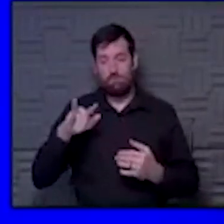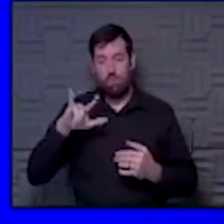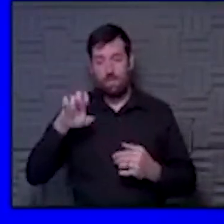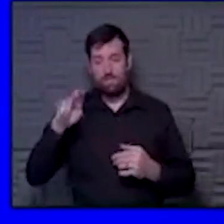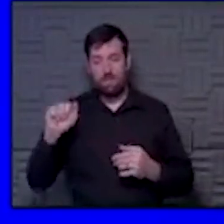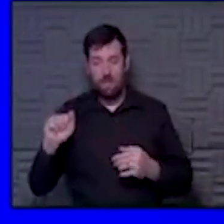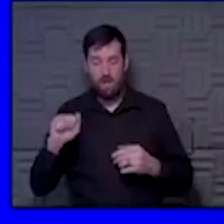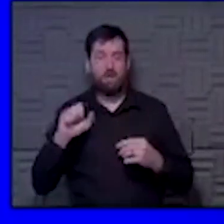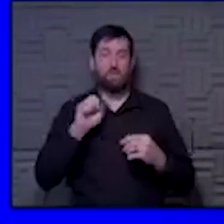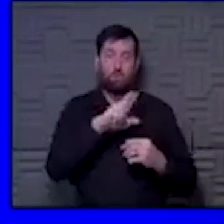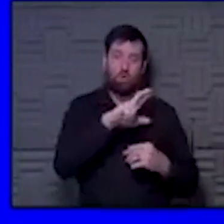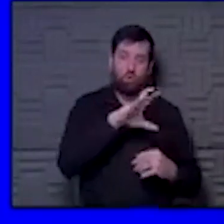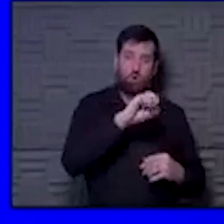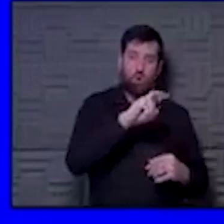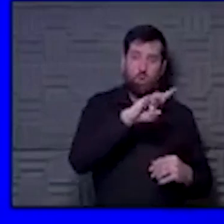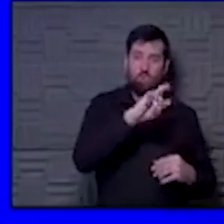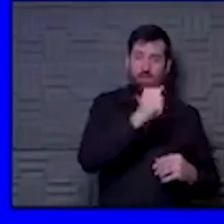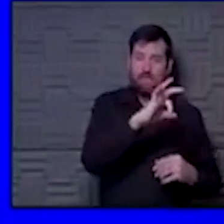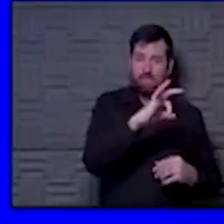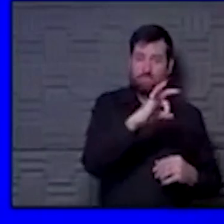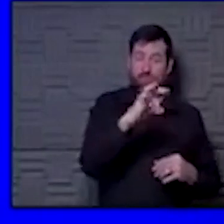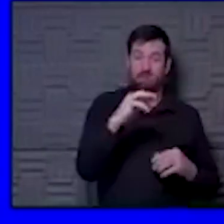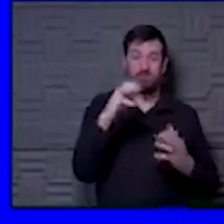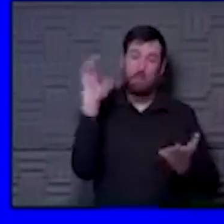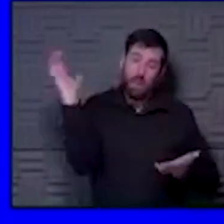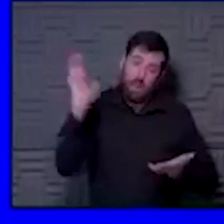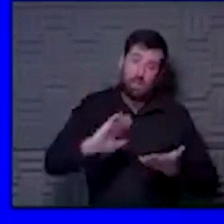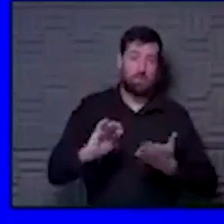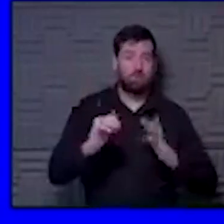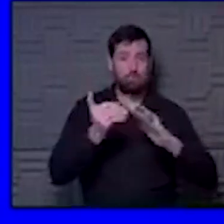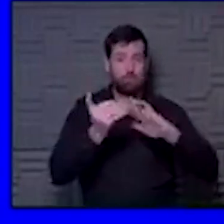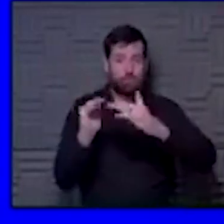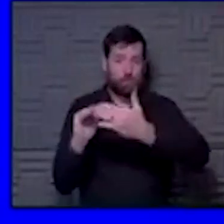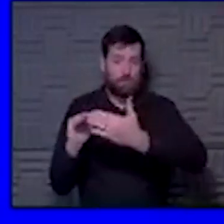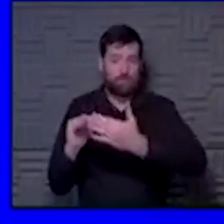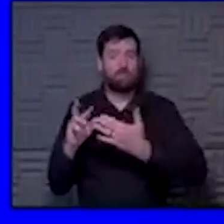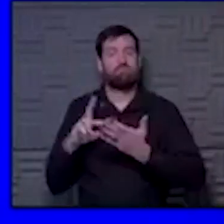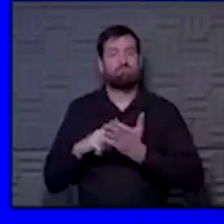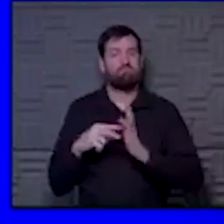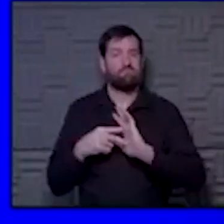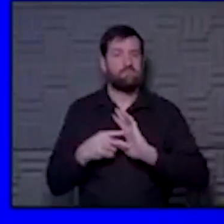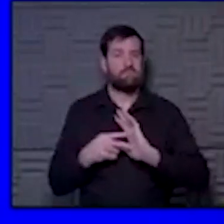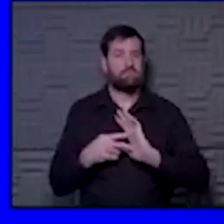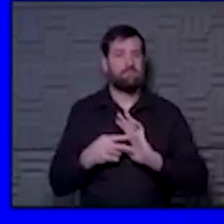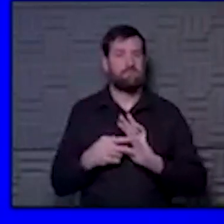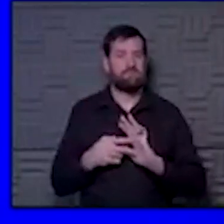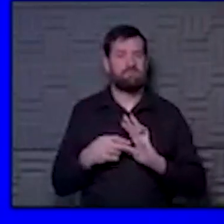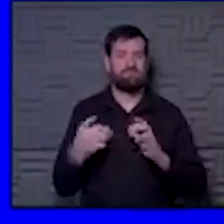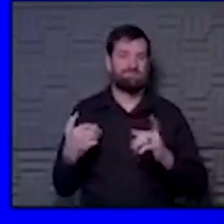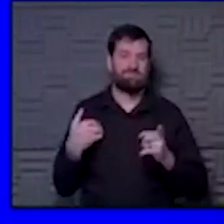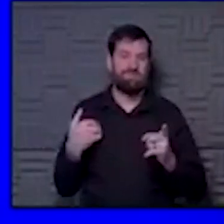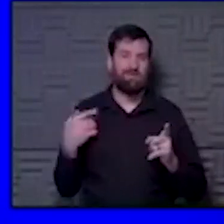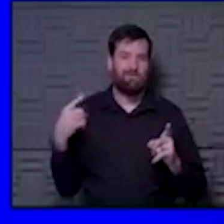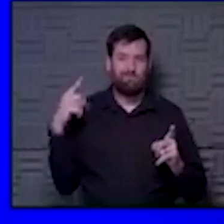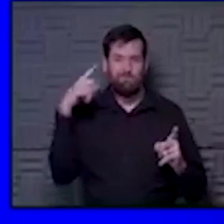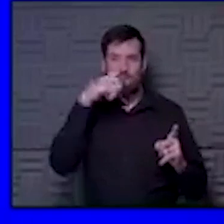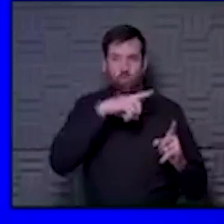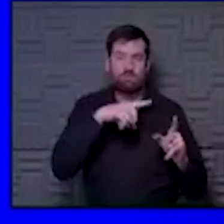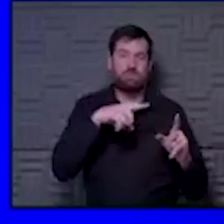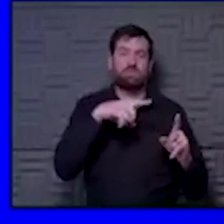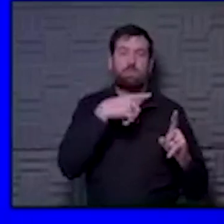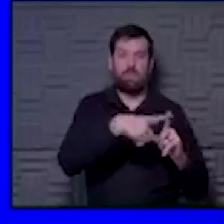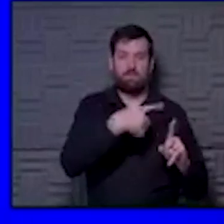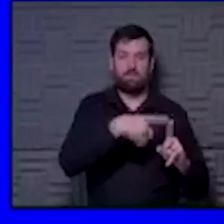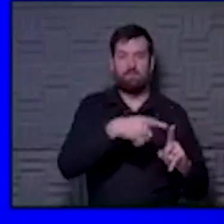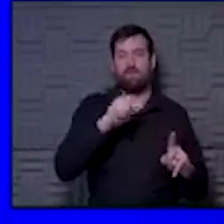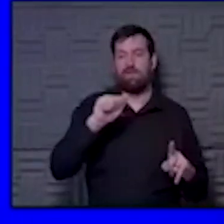whether it's COVID-19, if there's a low amount of disease in the community, there's a better chance that you actually have a false positive antigen test. And we do see